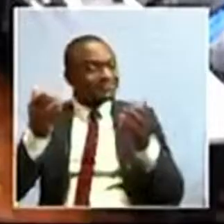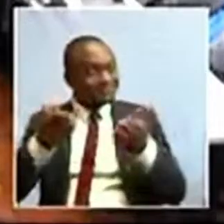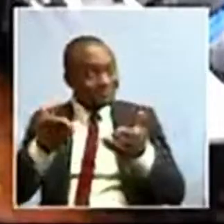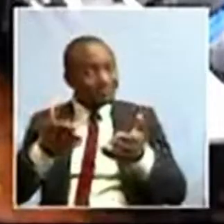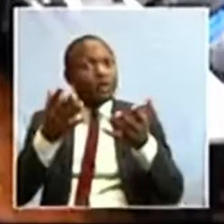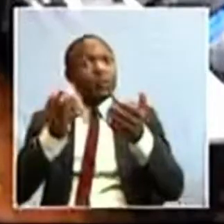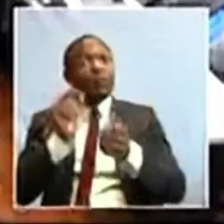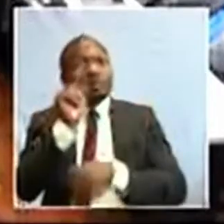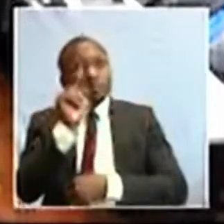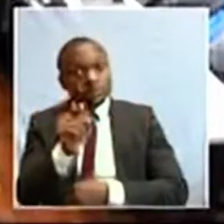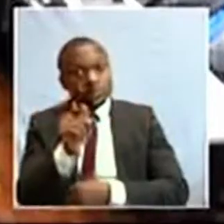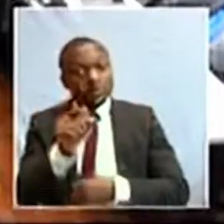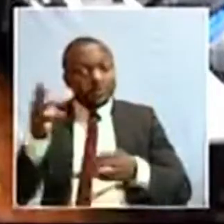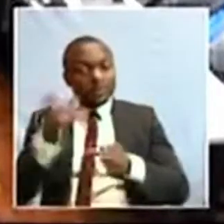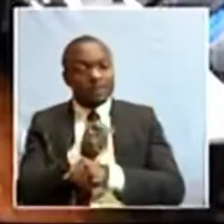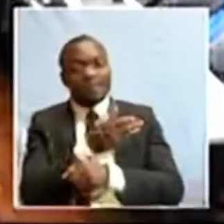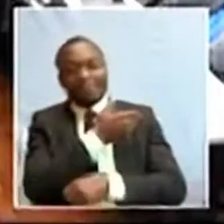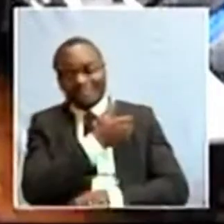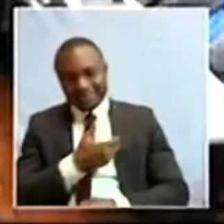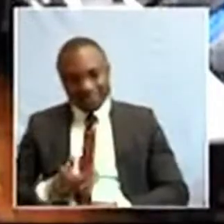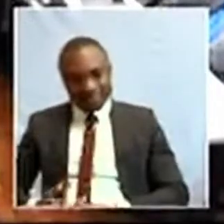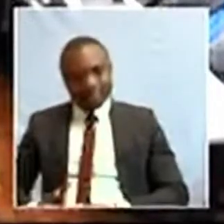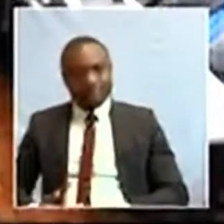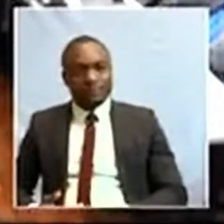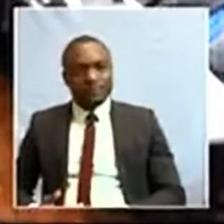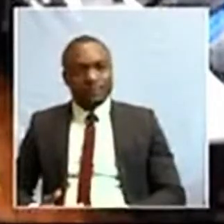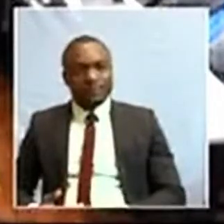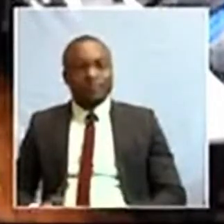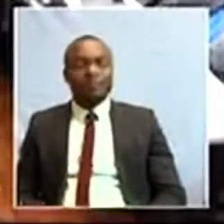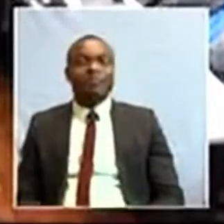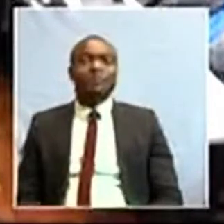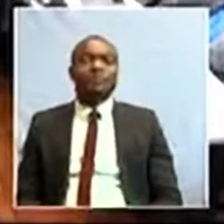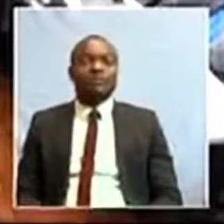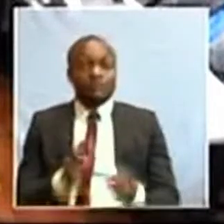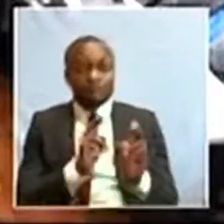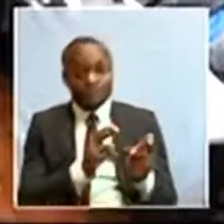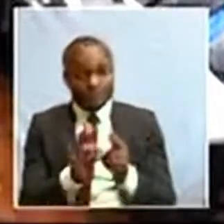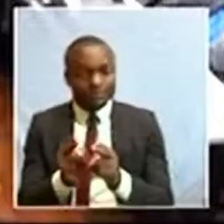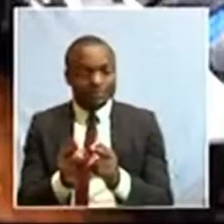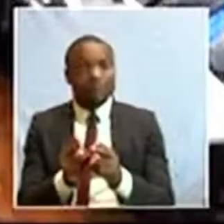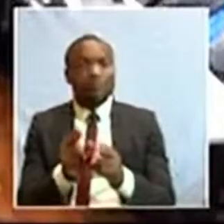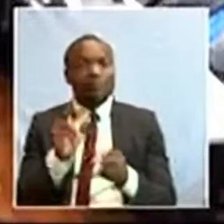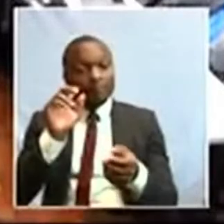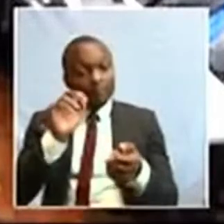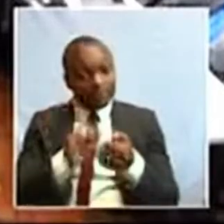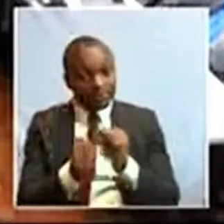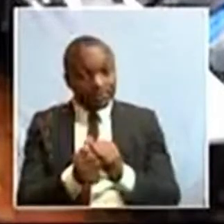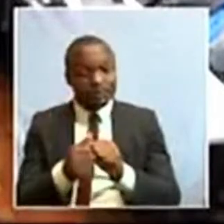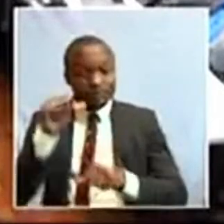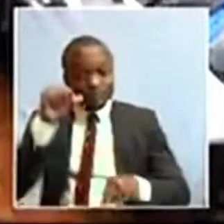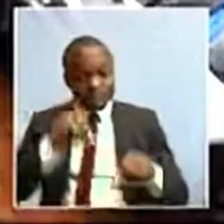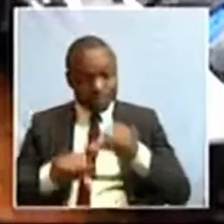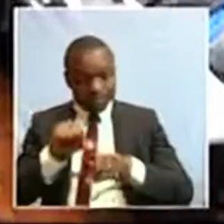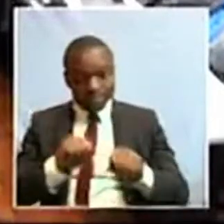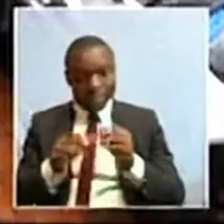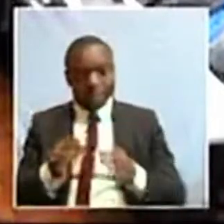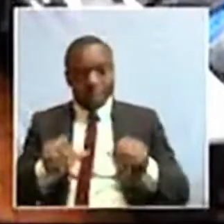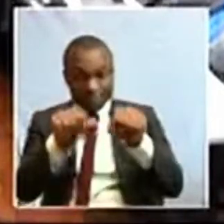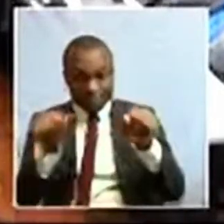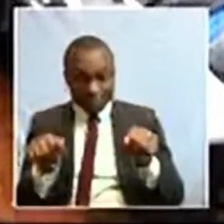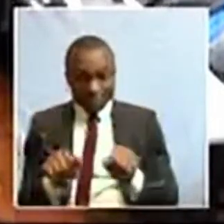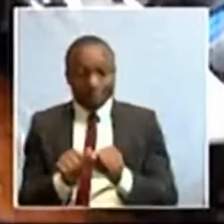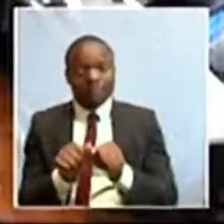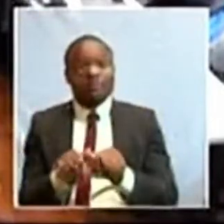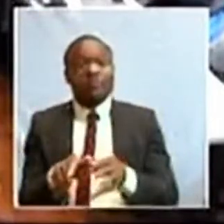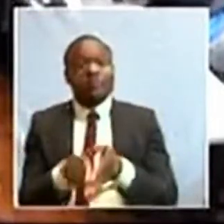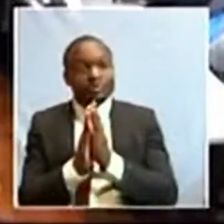want you to take seriousness in answering the queries that the Auditor General is